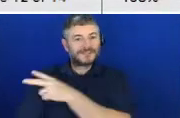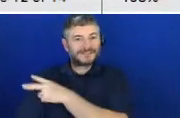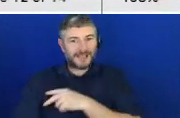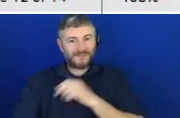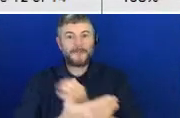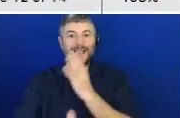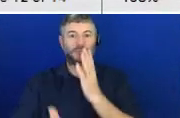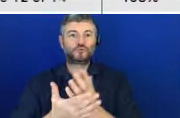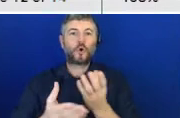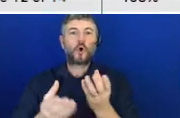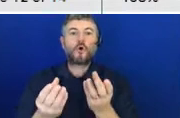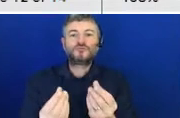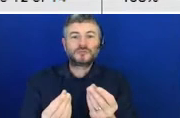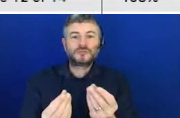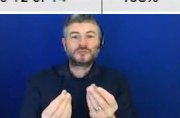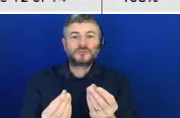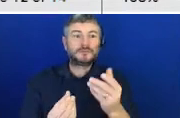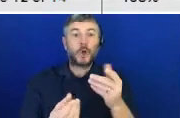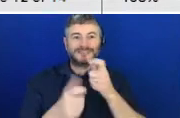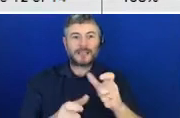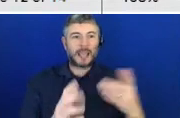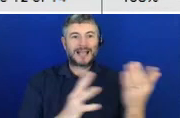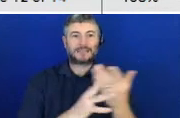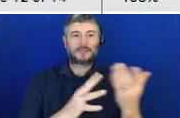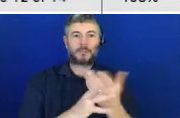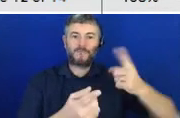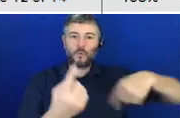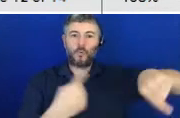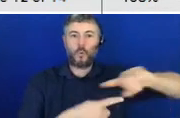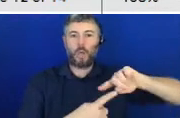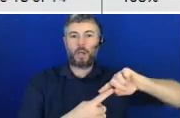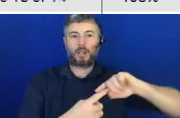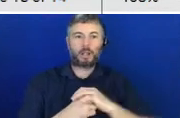make the resources accessible to everyone.